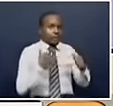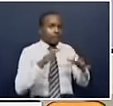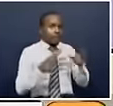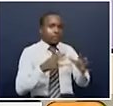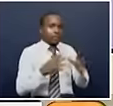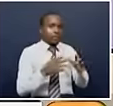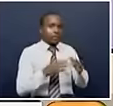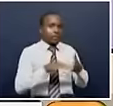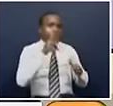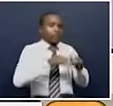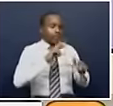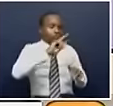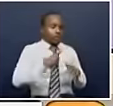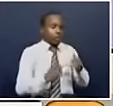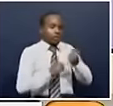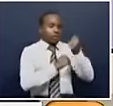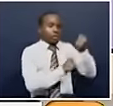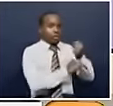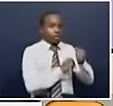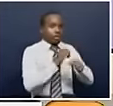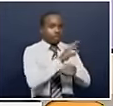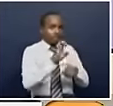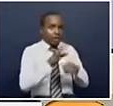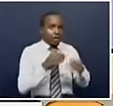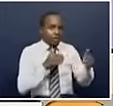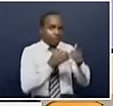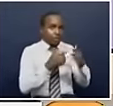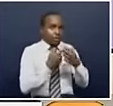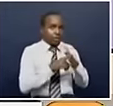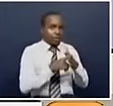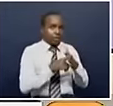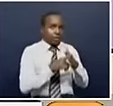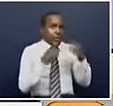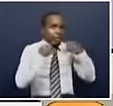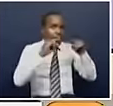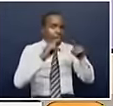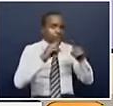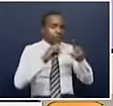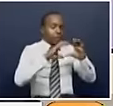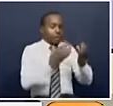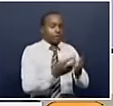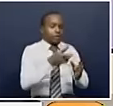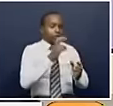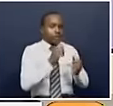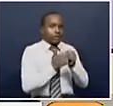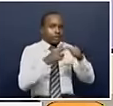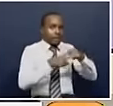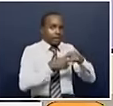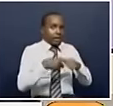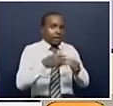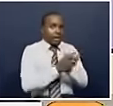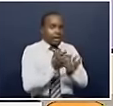over 2,000 scholarships. We are just about to start making our announcements for class of 2017. And we are very happy